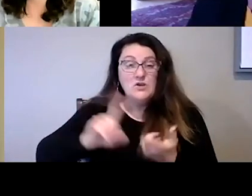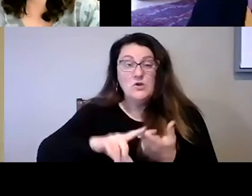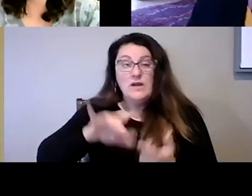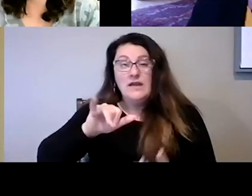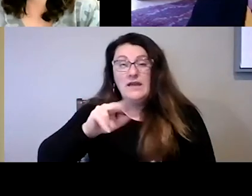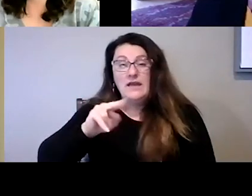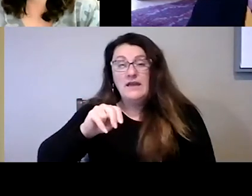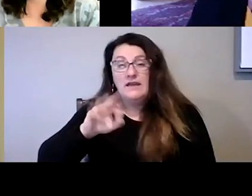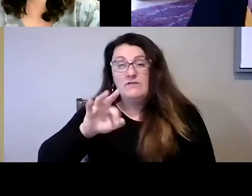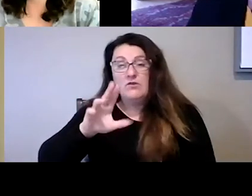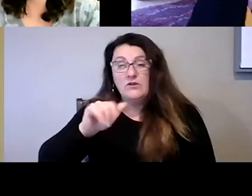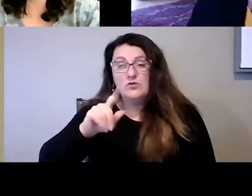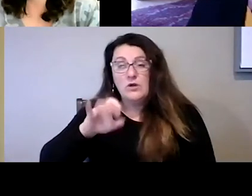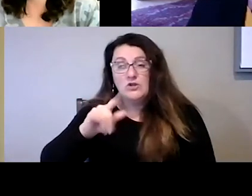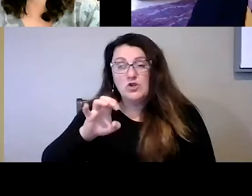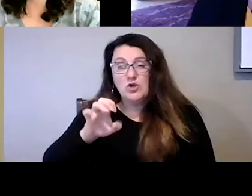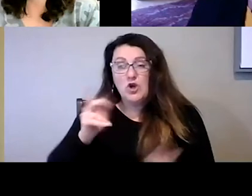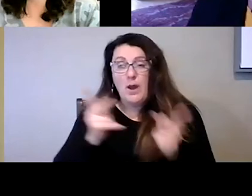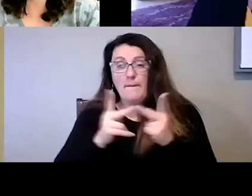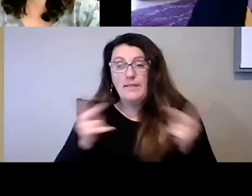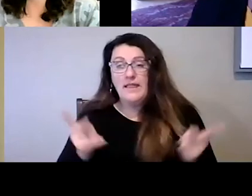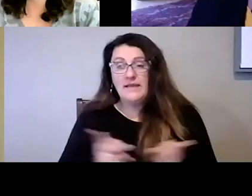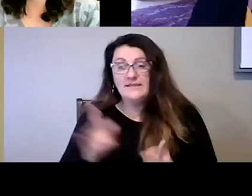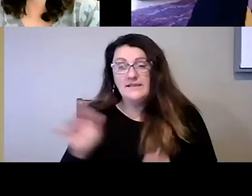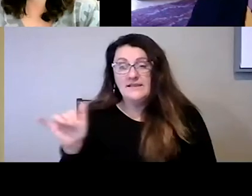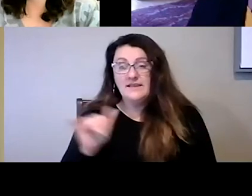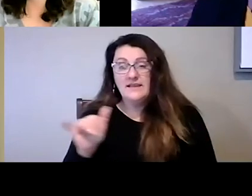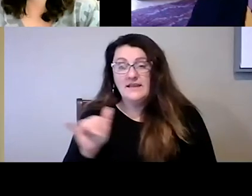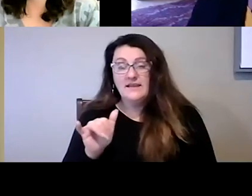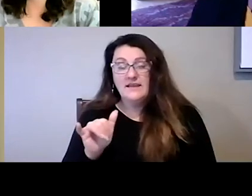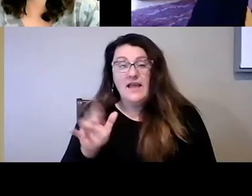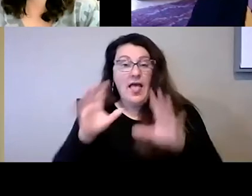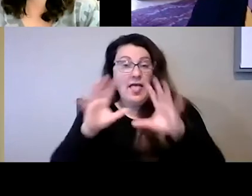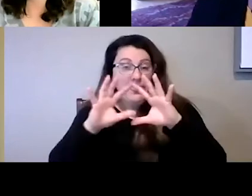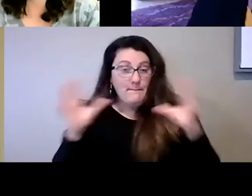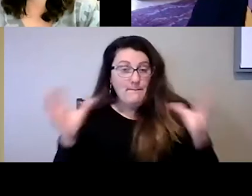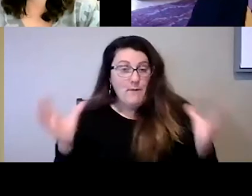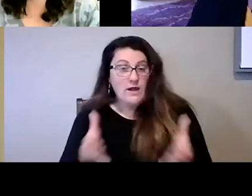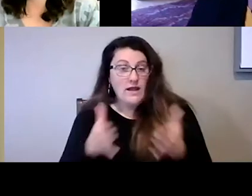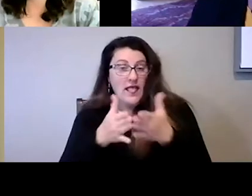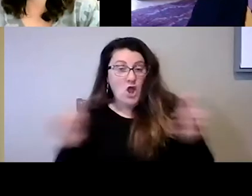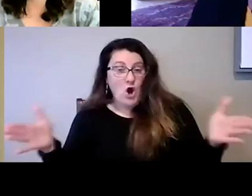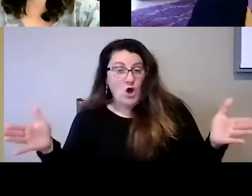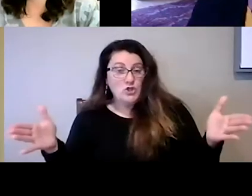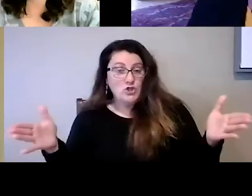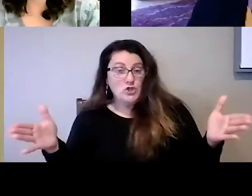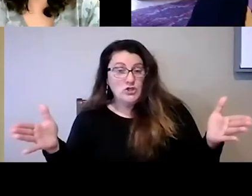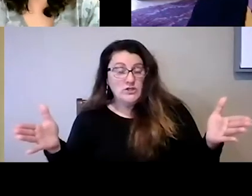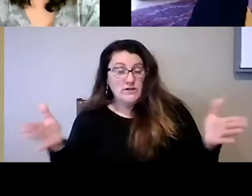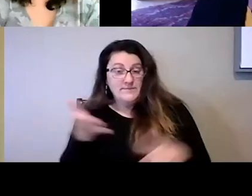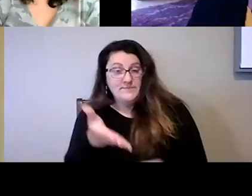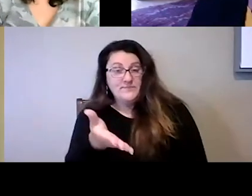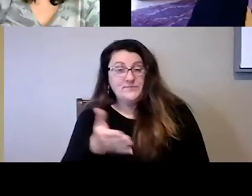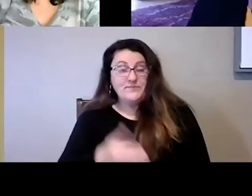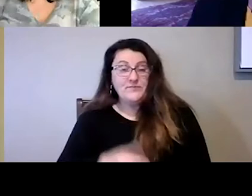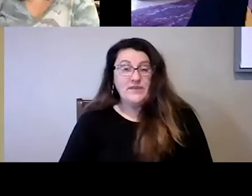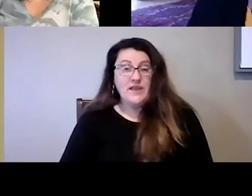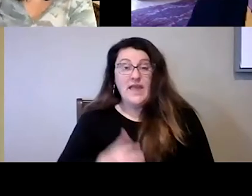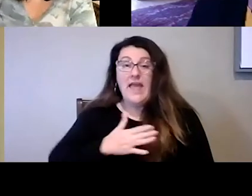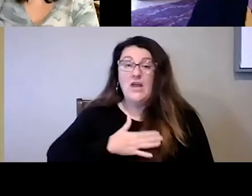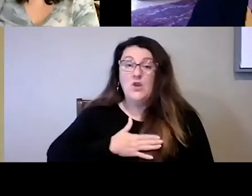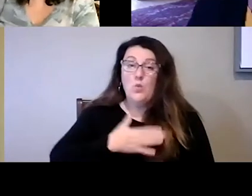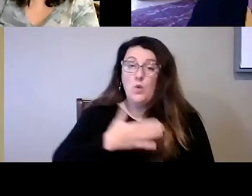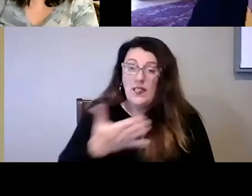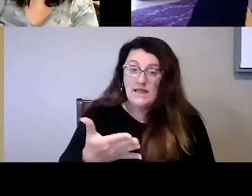infrastructure of places like the party at large infrastructure there and a willingness